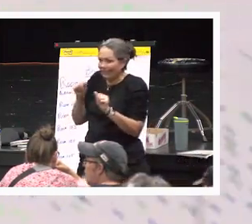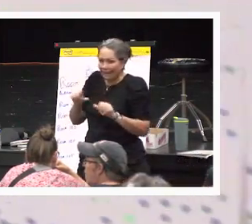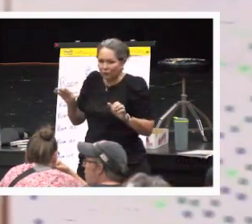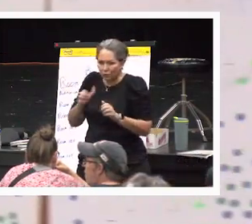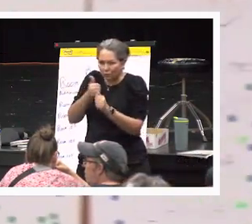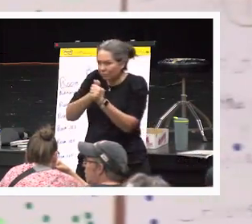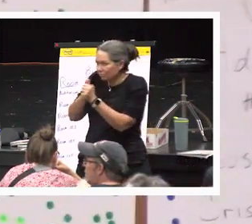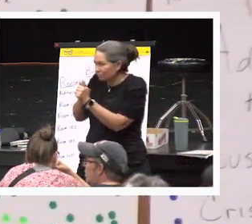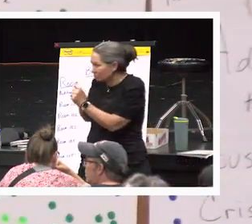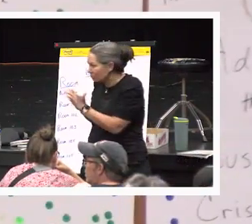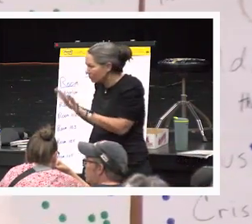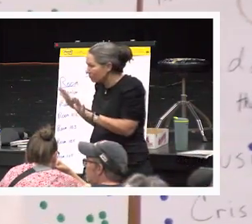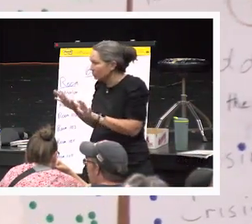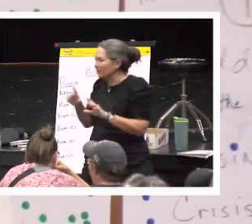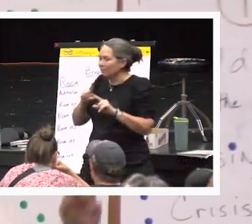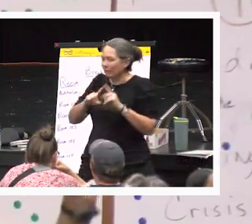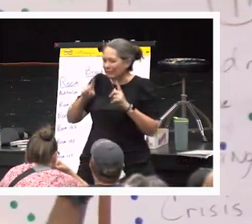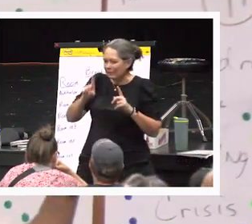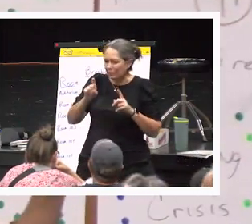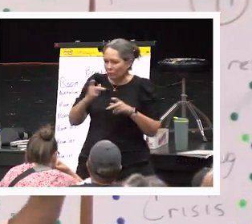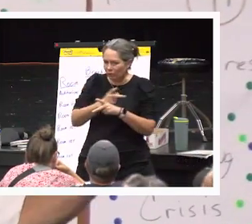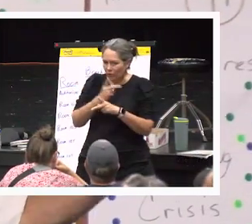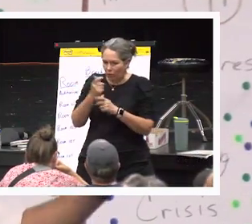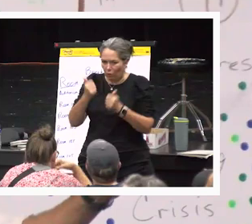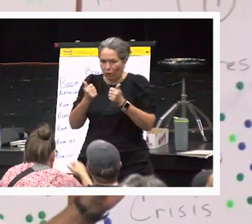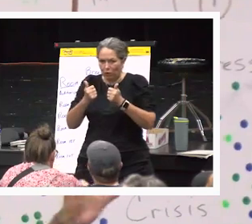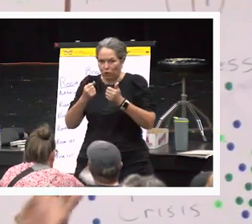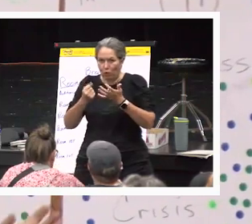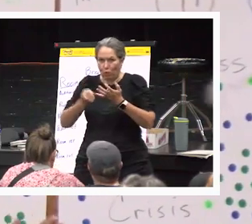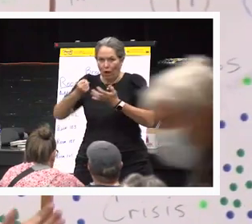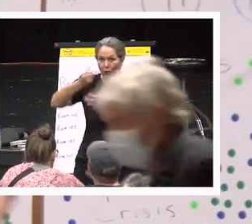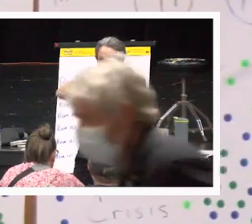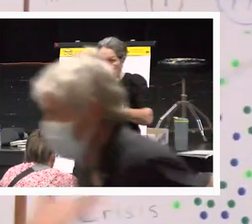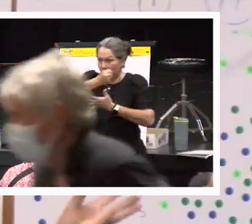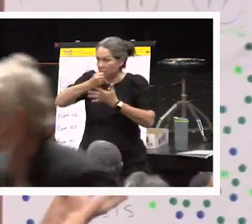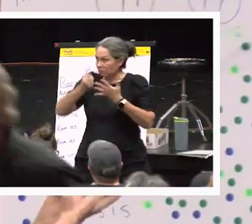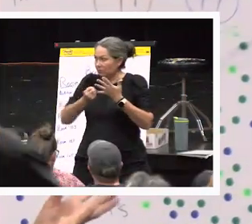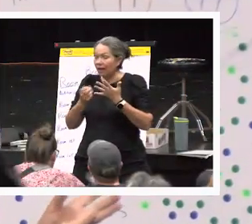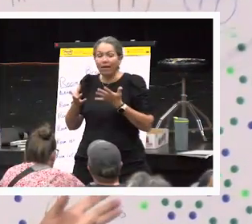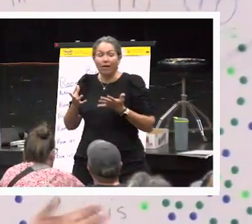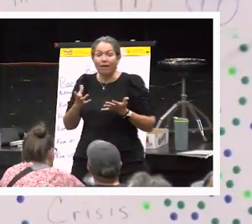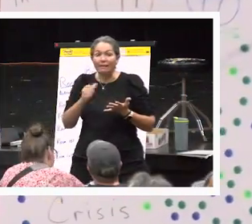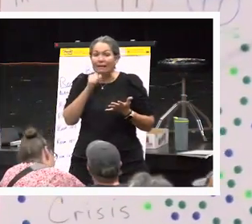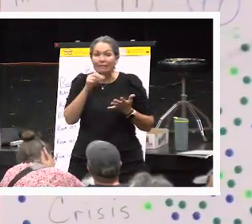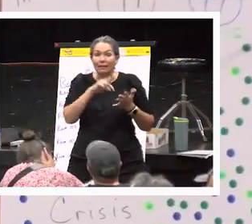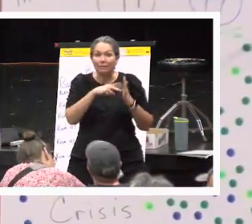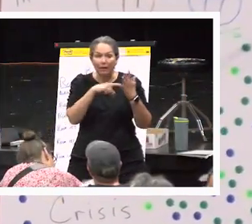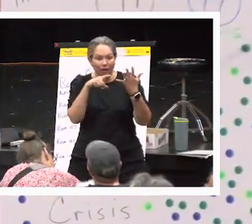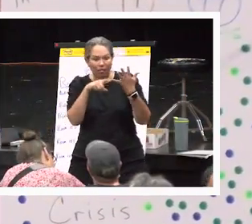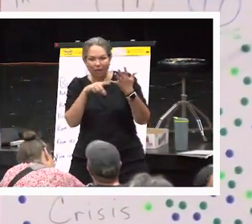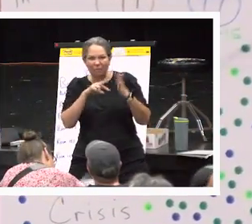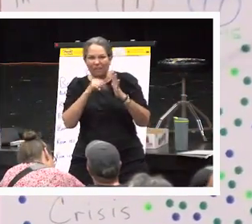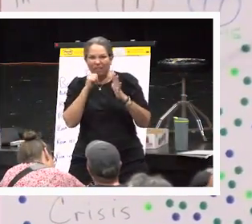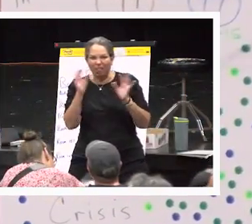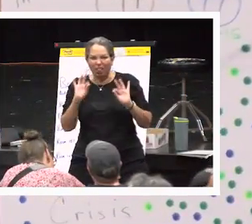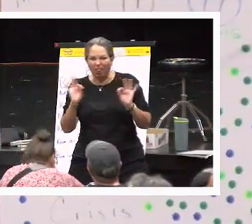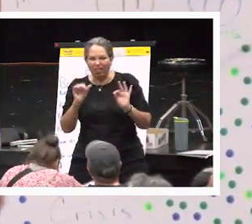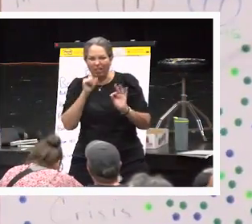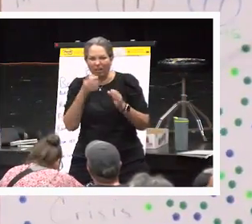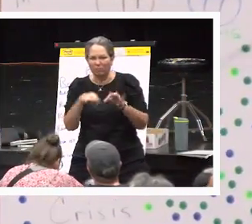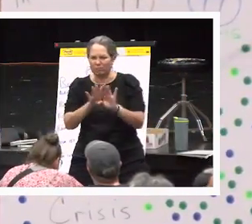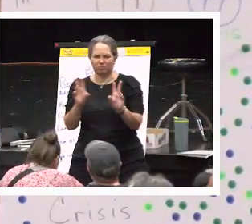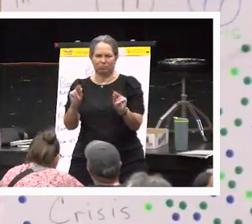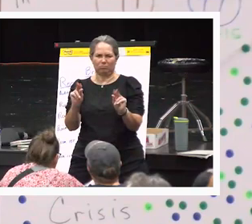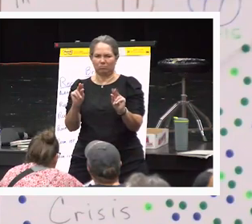are clear top priorities and some that are lesser, and it doesn't mean they're not important. I'm not sure how much